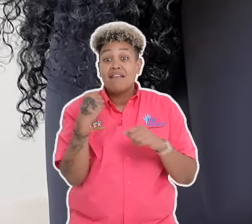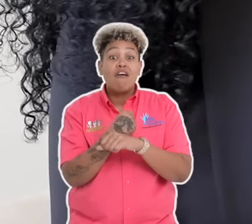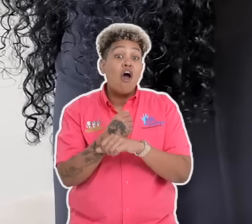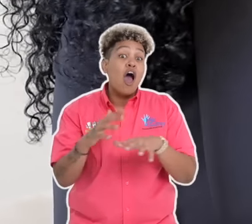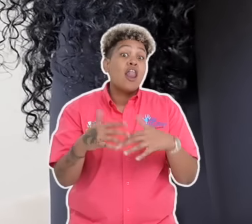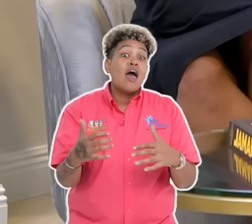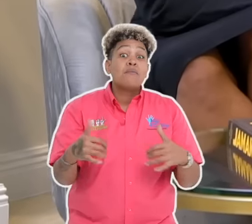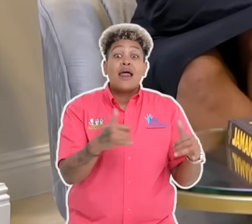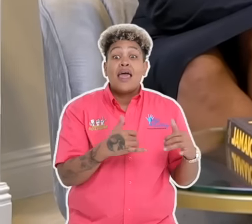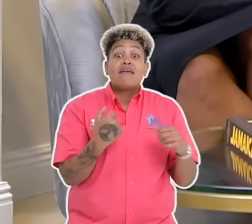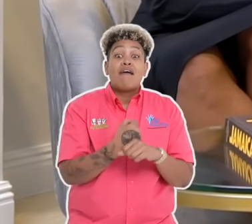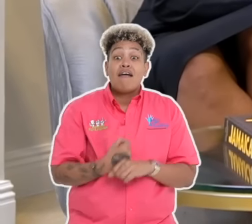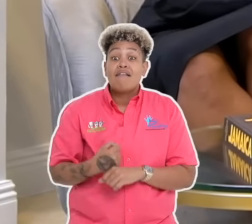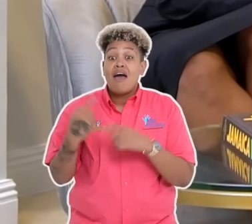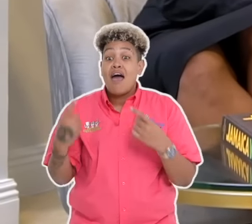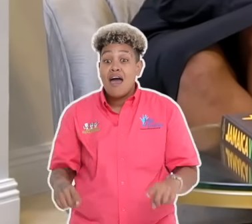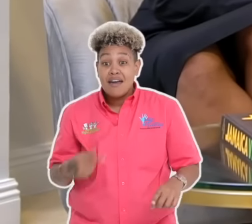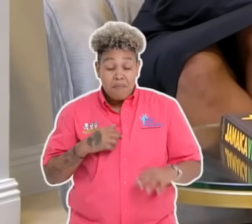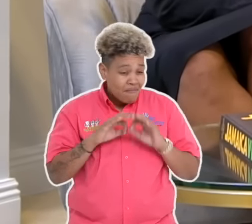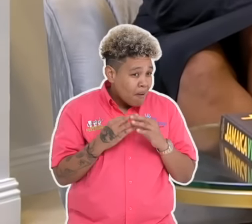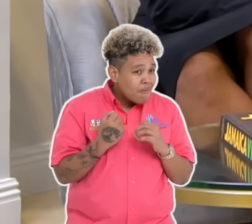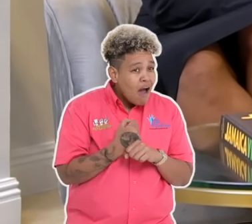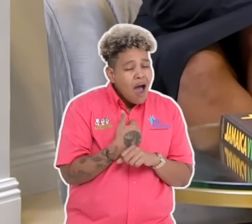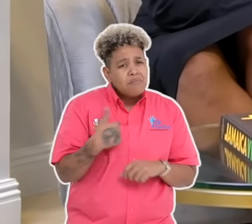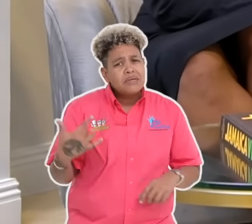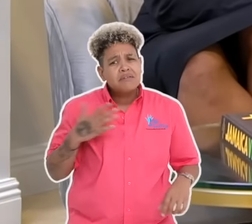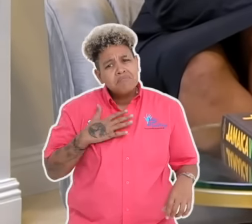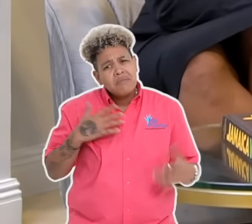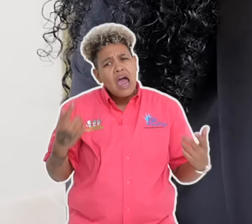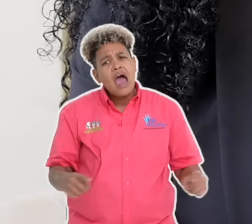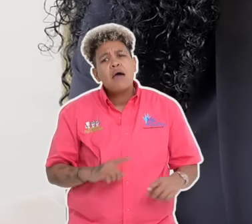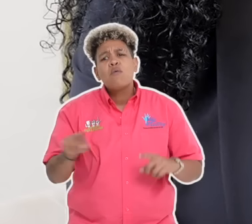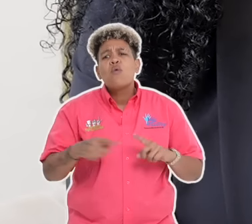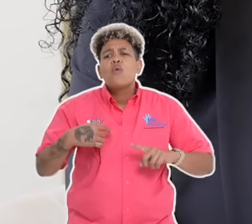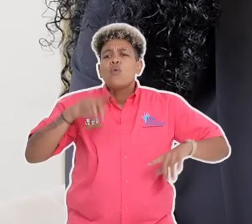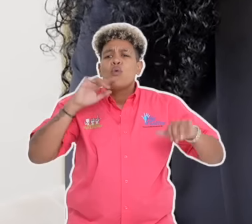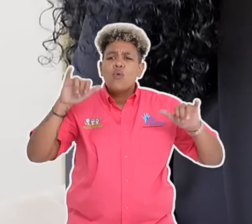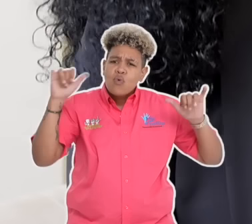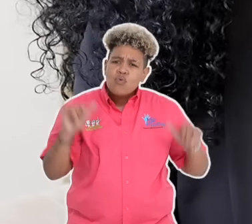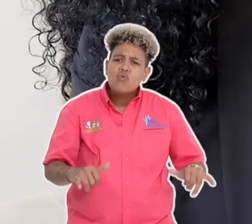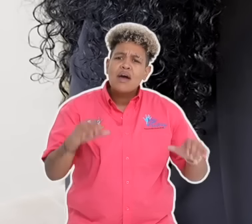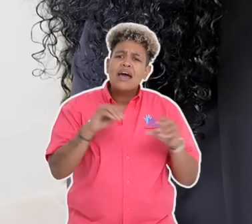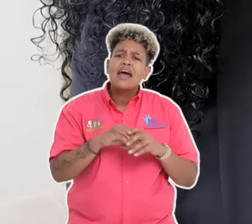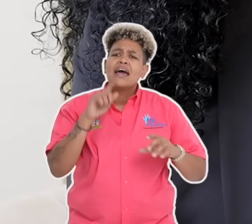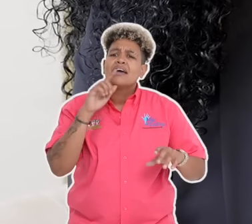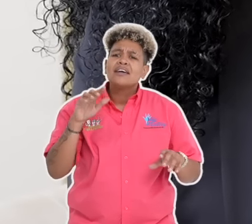play. I fought a lot because I was a family fighter. Yes. And we